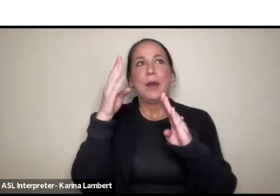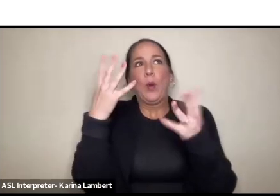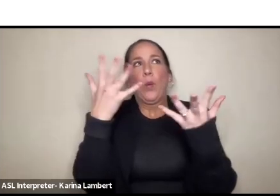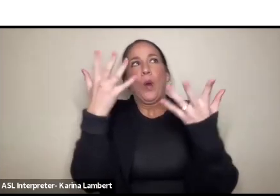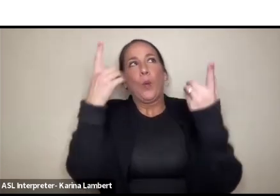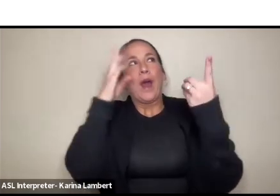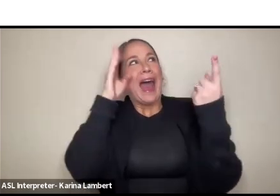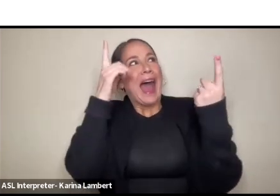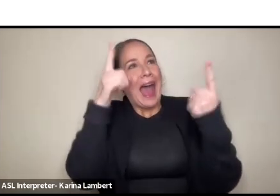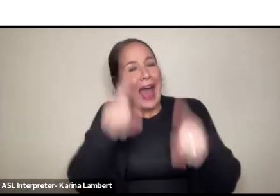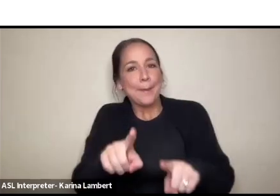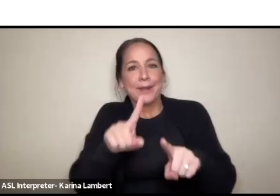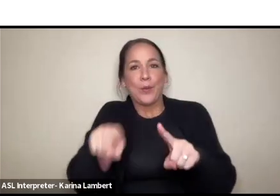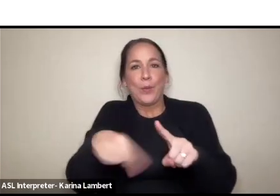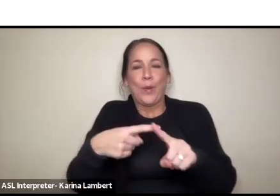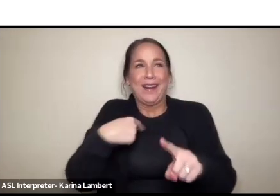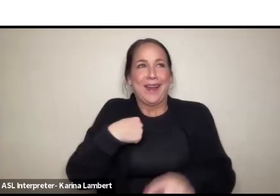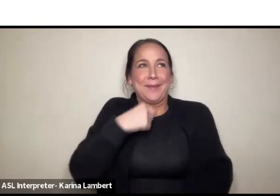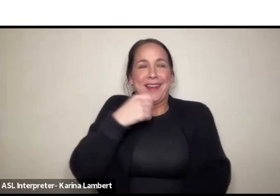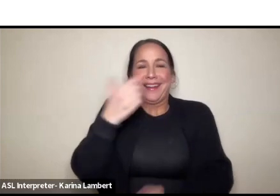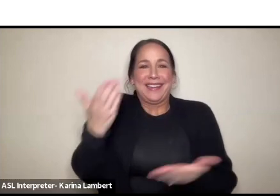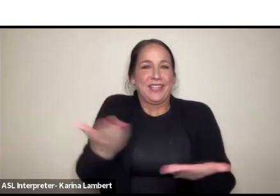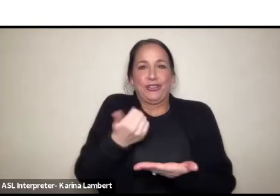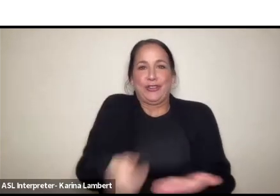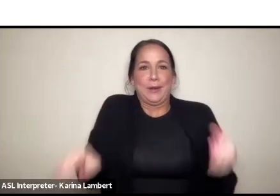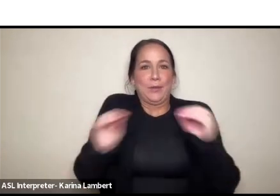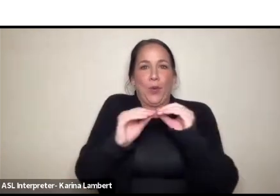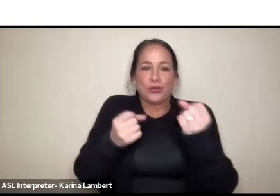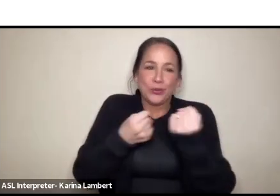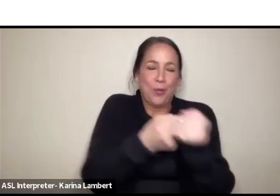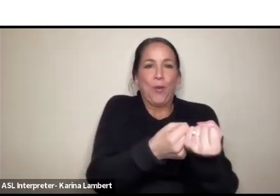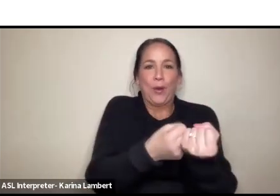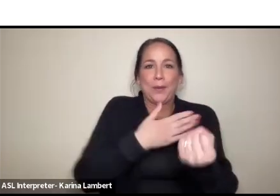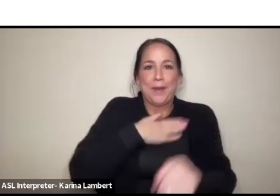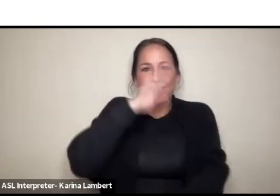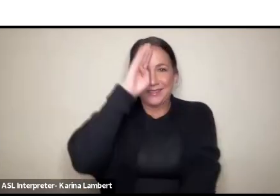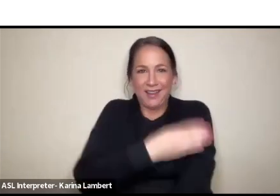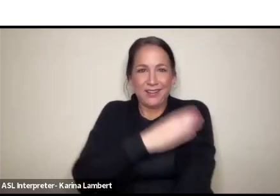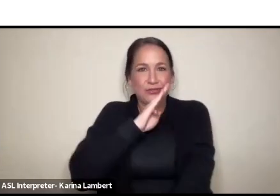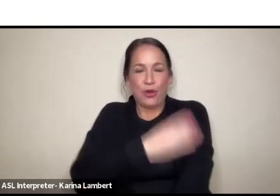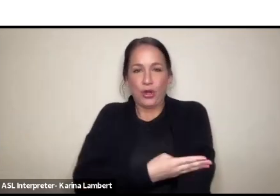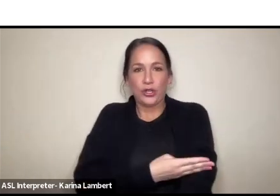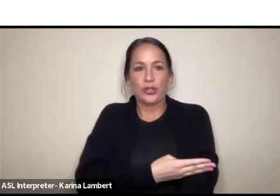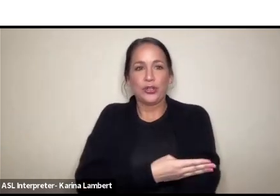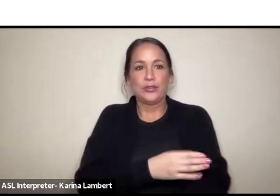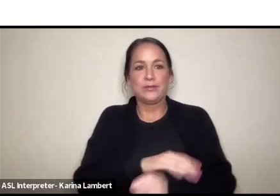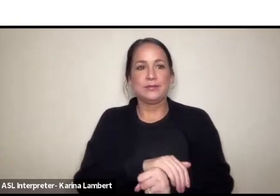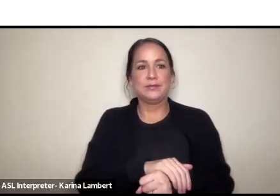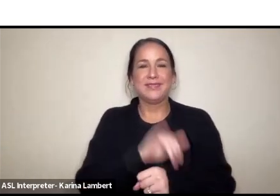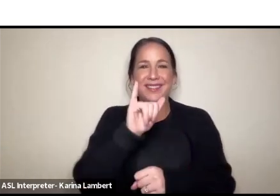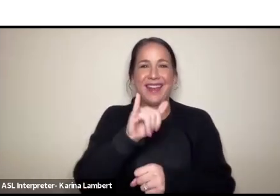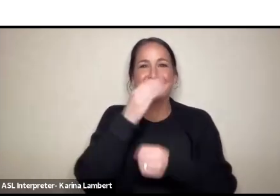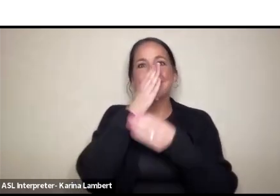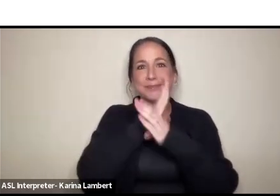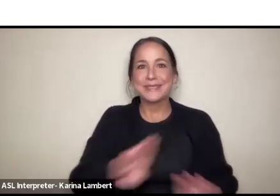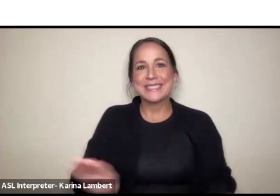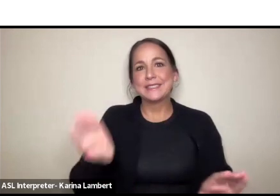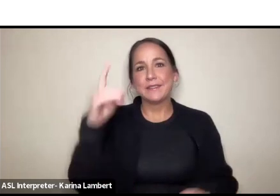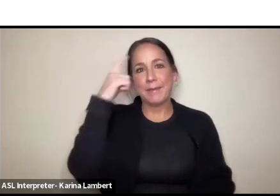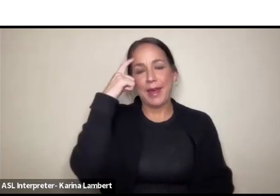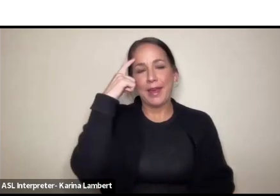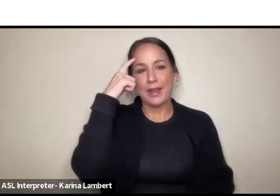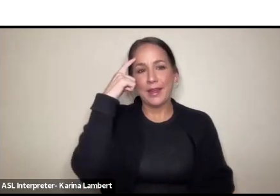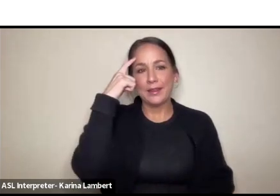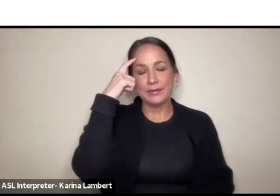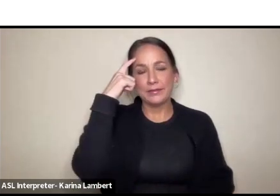longer here to support our son and our daughter. It's about peace of mind. And I have to tell